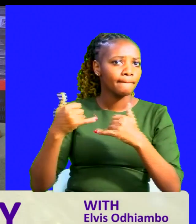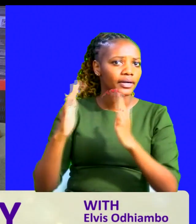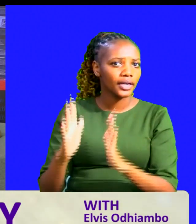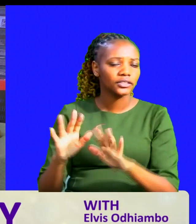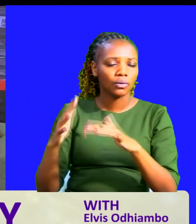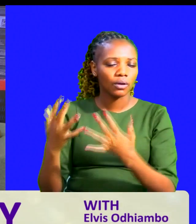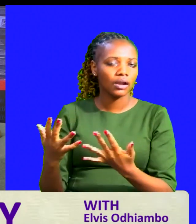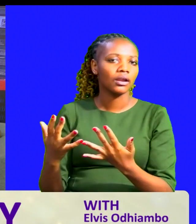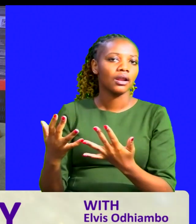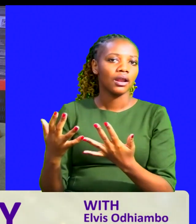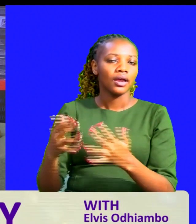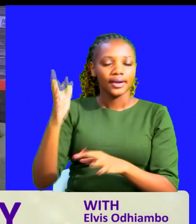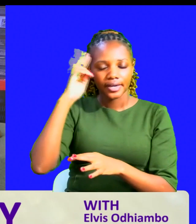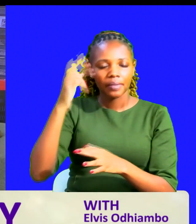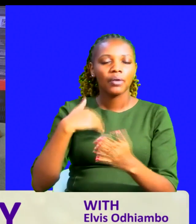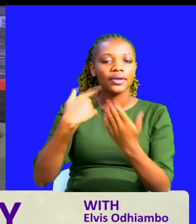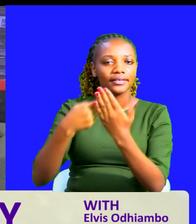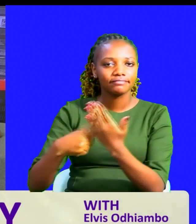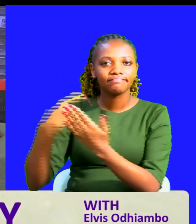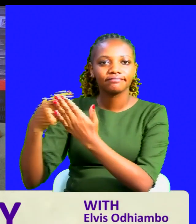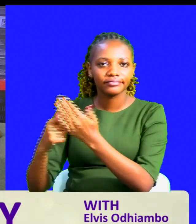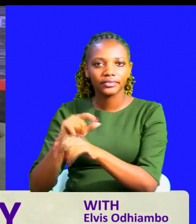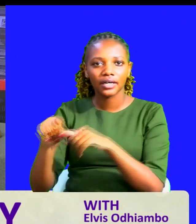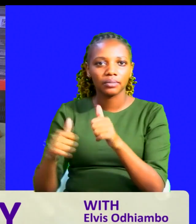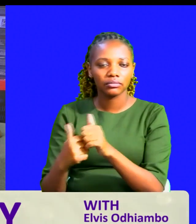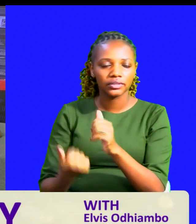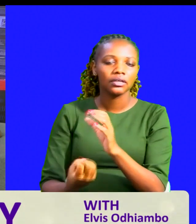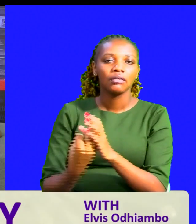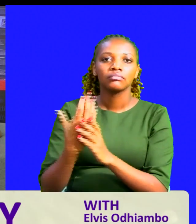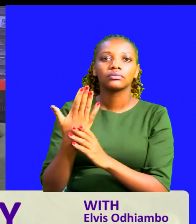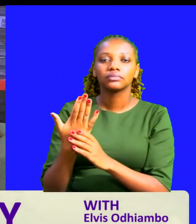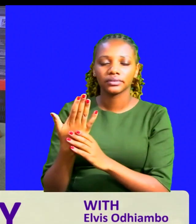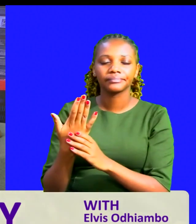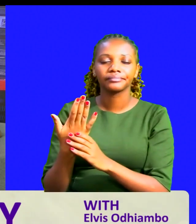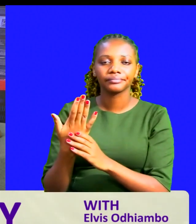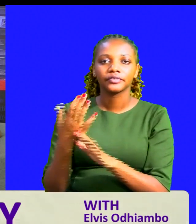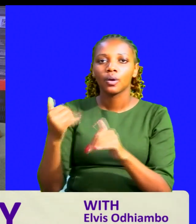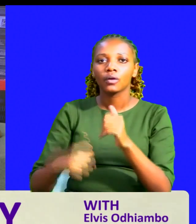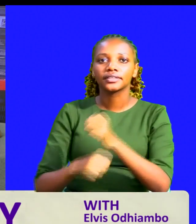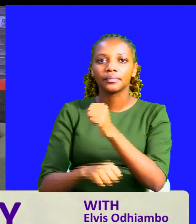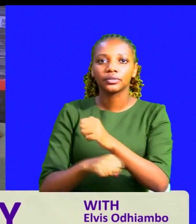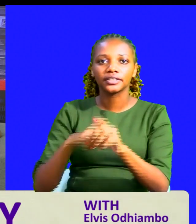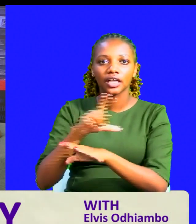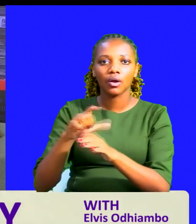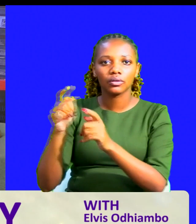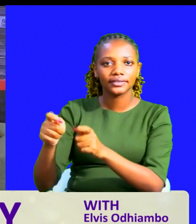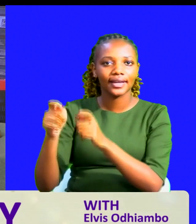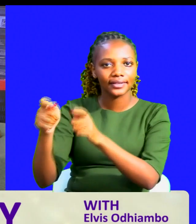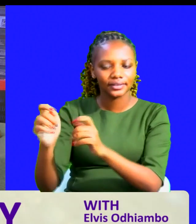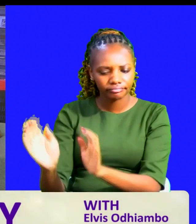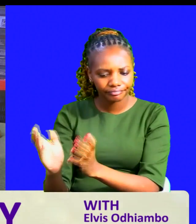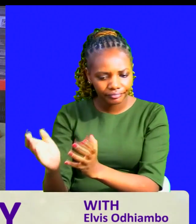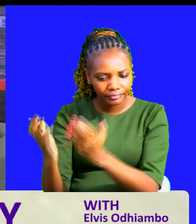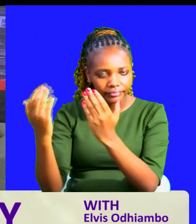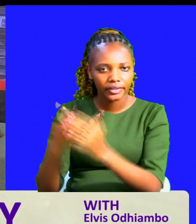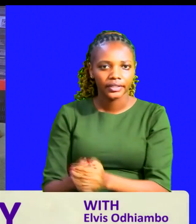clubs? Remember, there's all this debate about growing homegrown players, supporting the local talent generally as